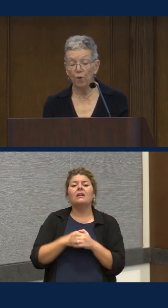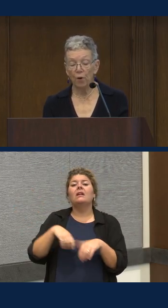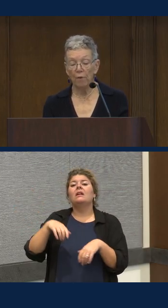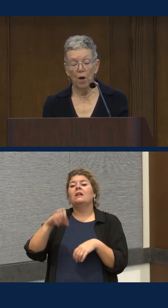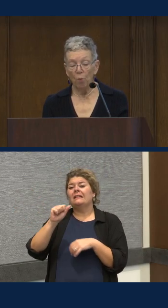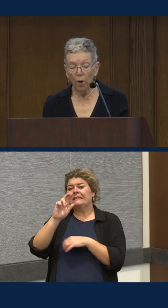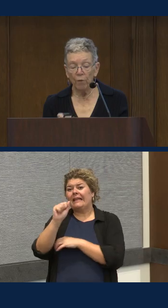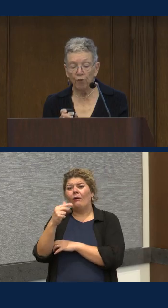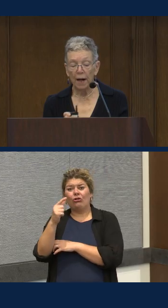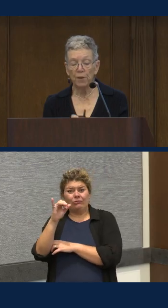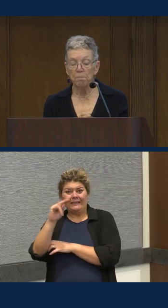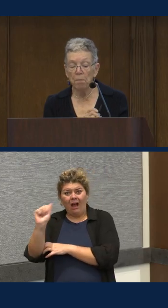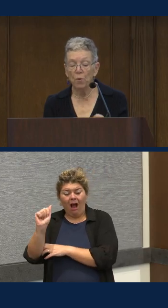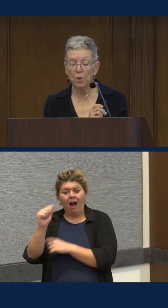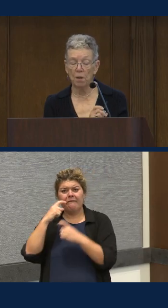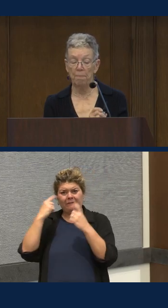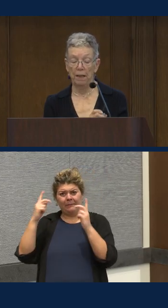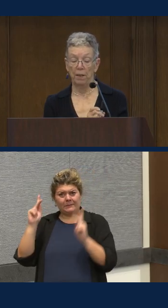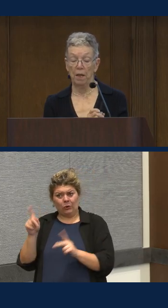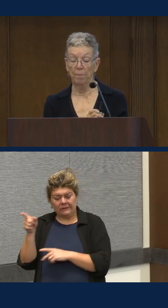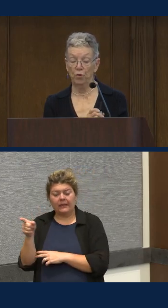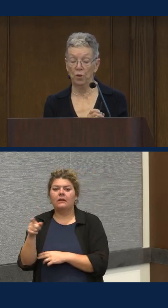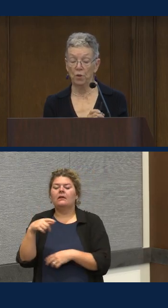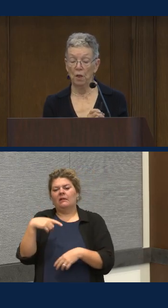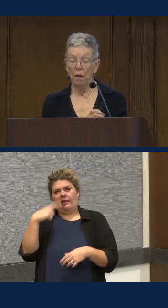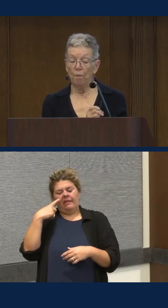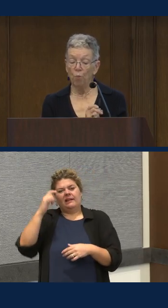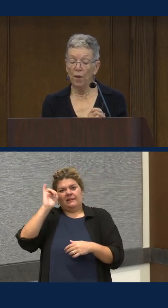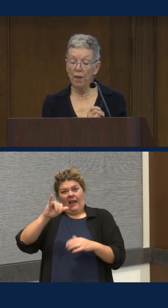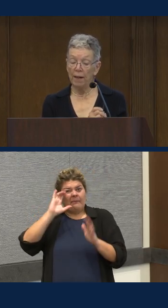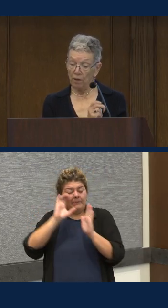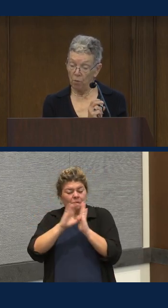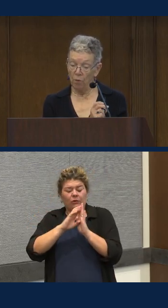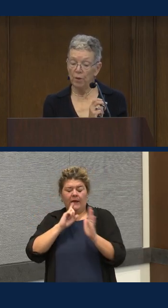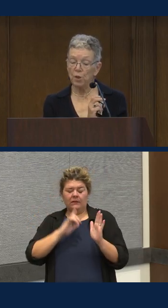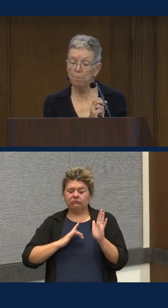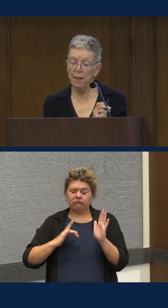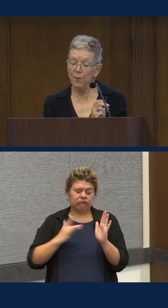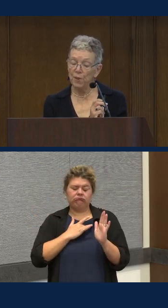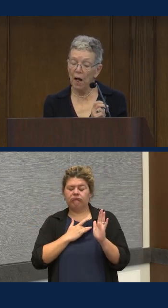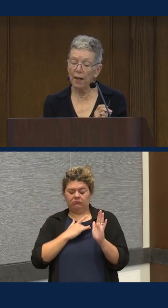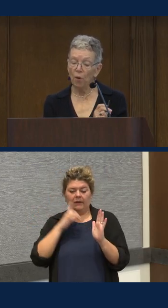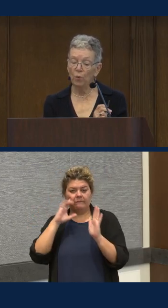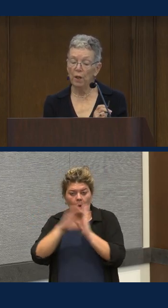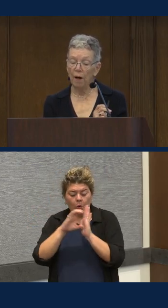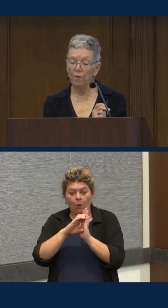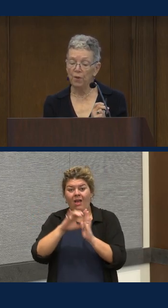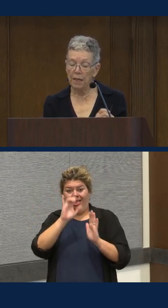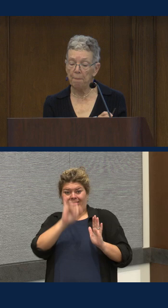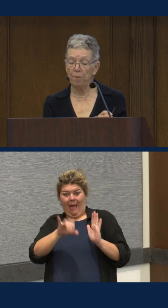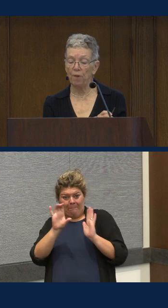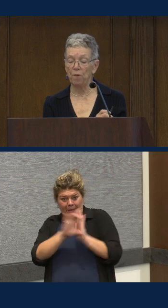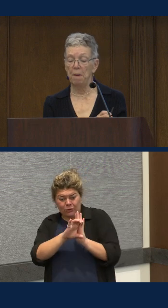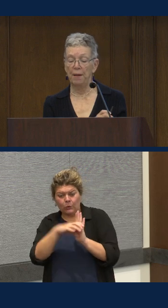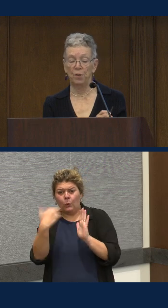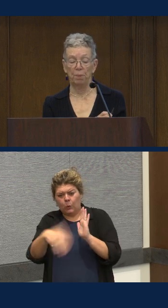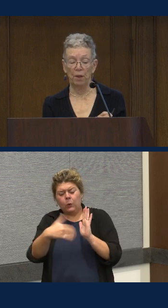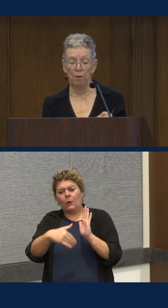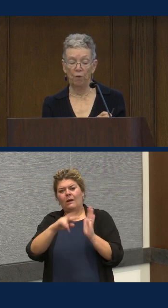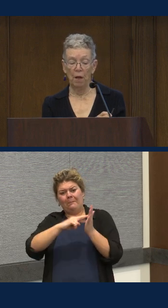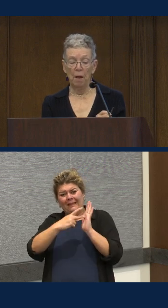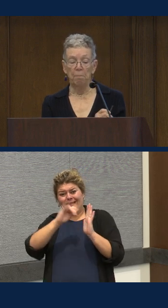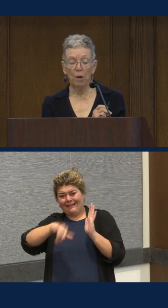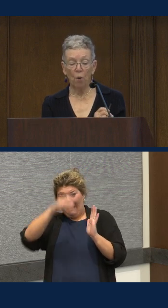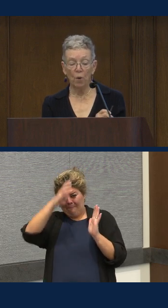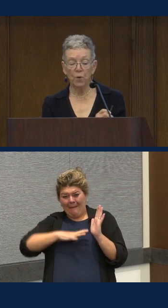this photograph one of Frank's most compelling images, one that, quote, speaks not only of the depth of the man's